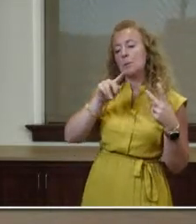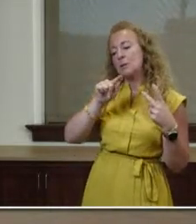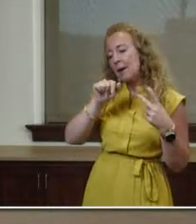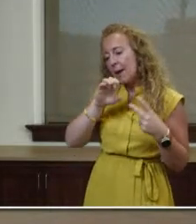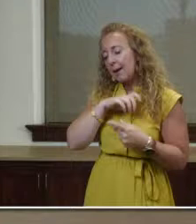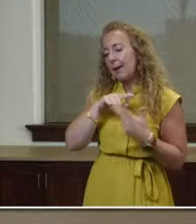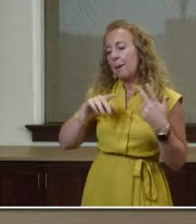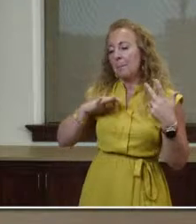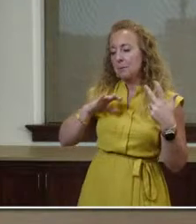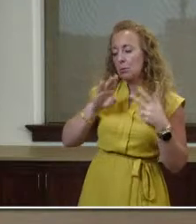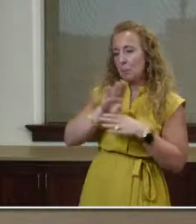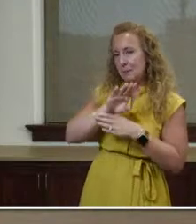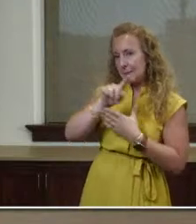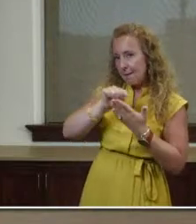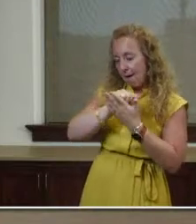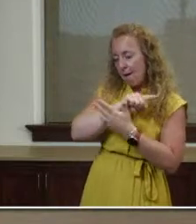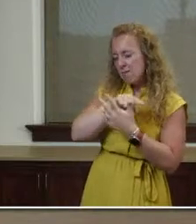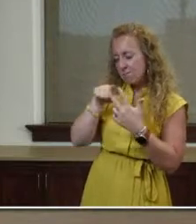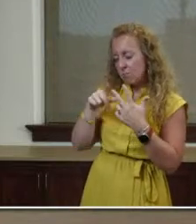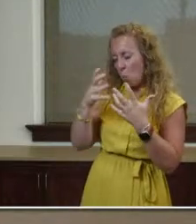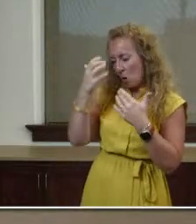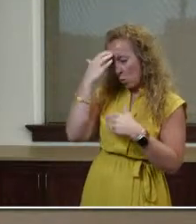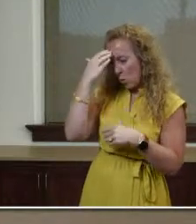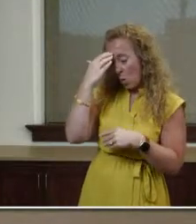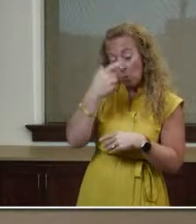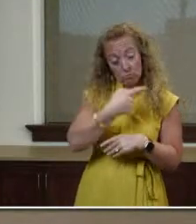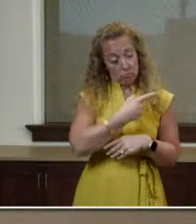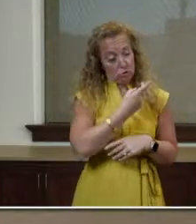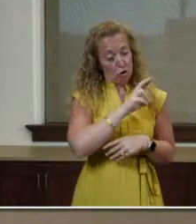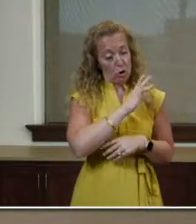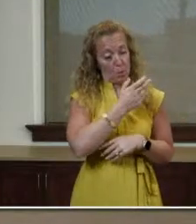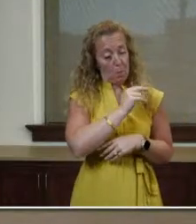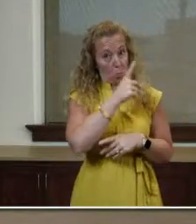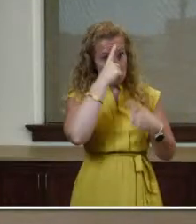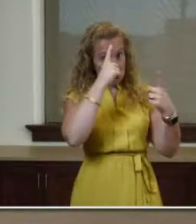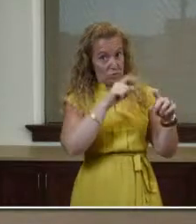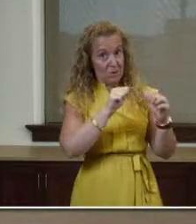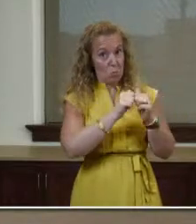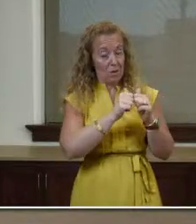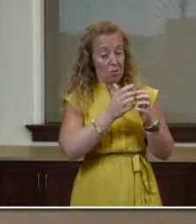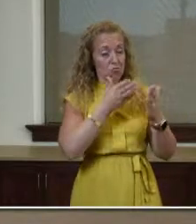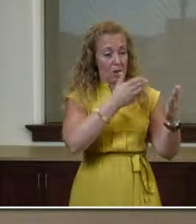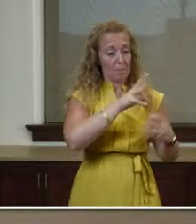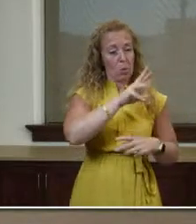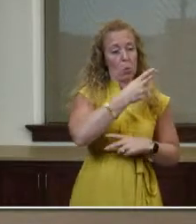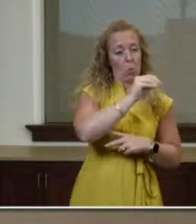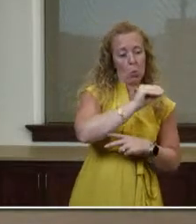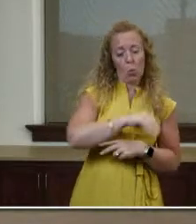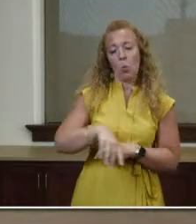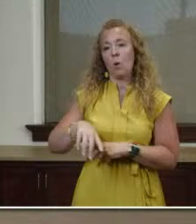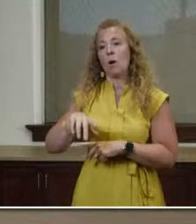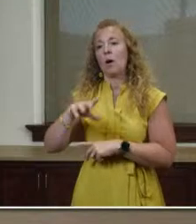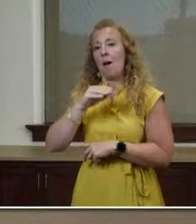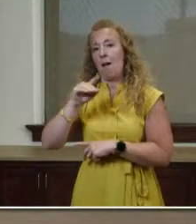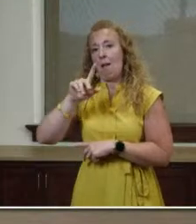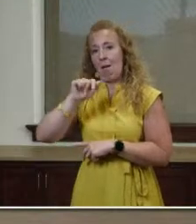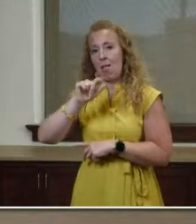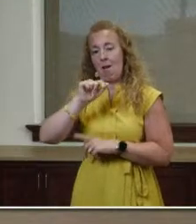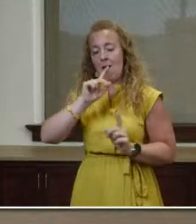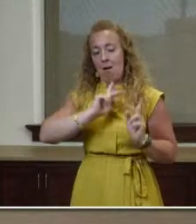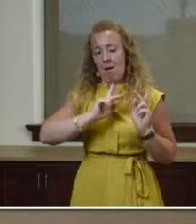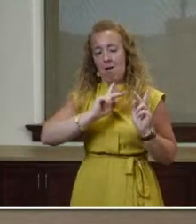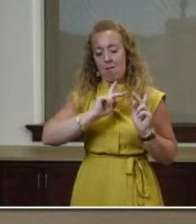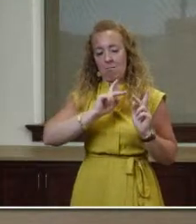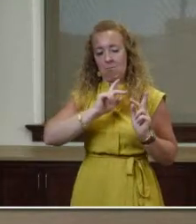the Pittsburgh Business Times. Does Dr. Bogan agree with health recommendations of the WHO and Los Angeles County officials